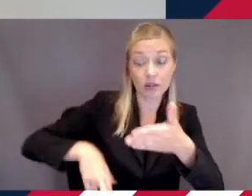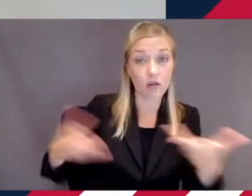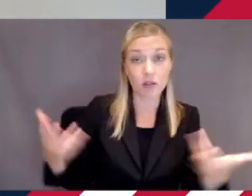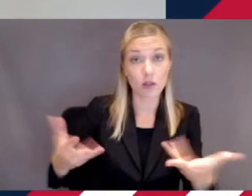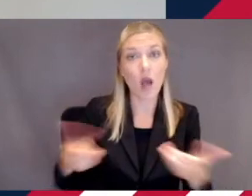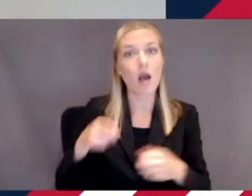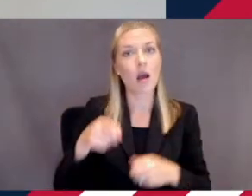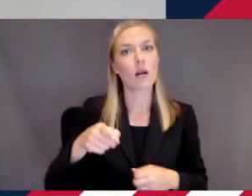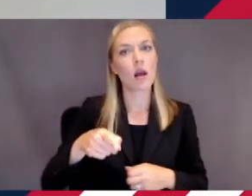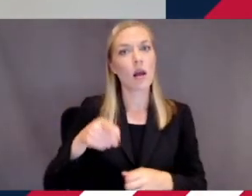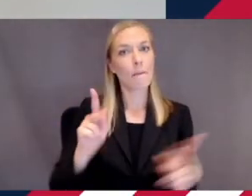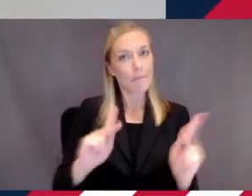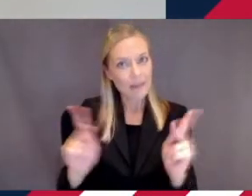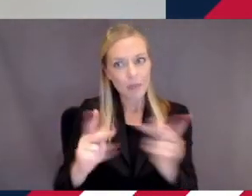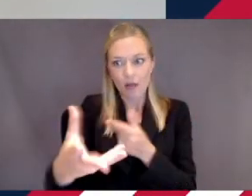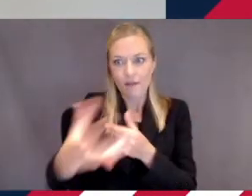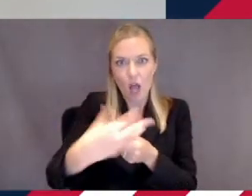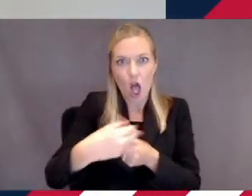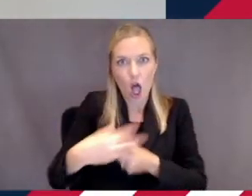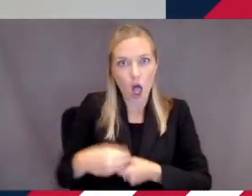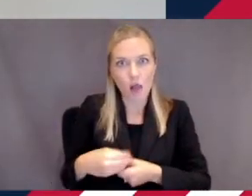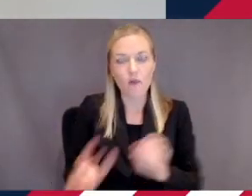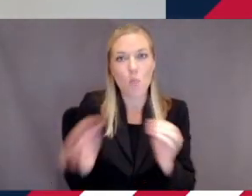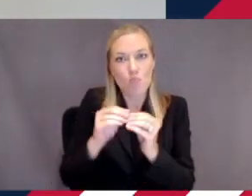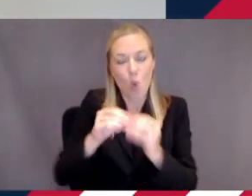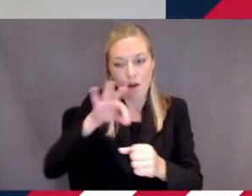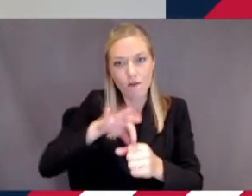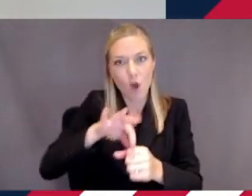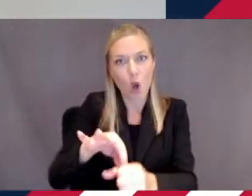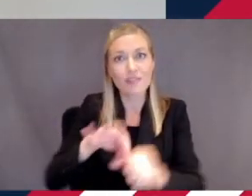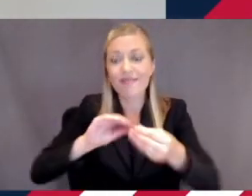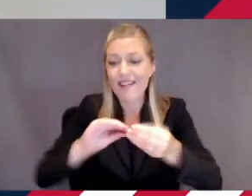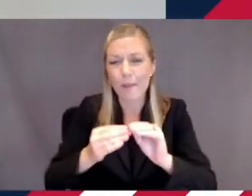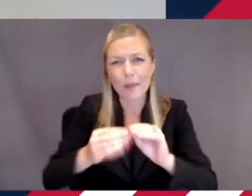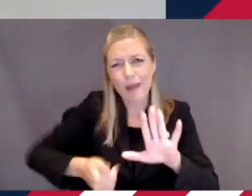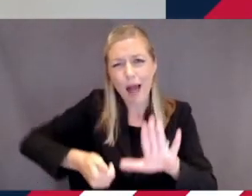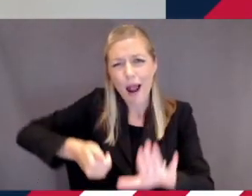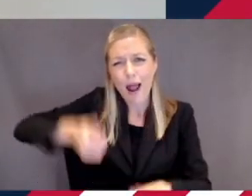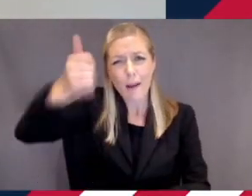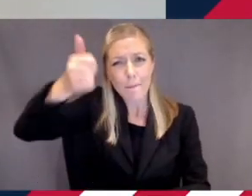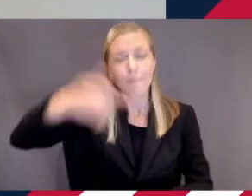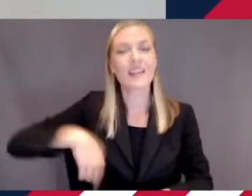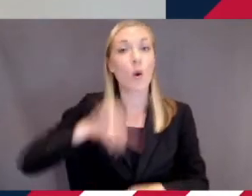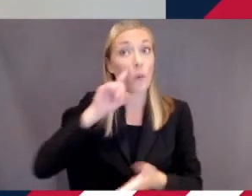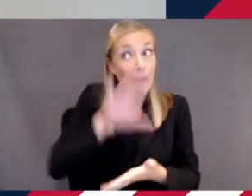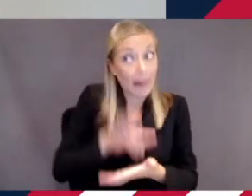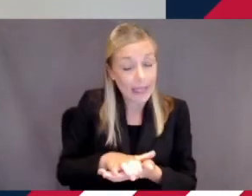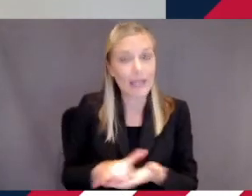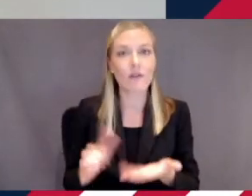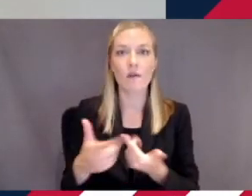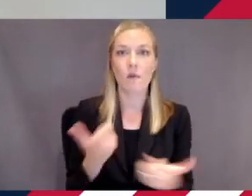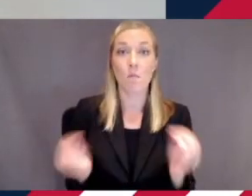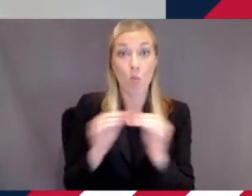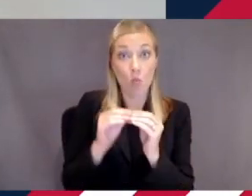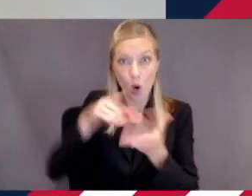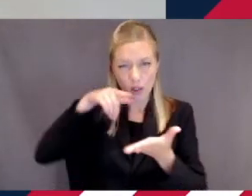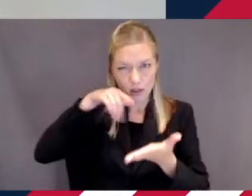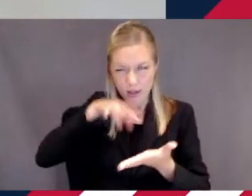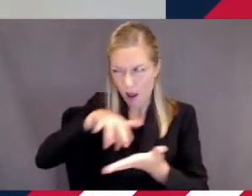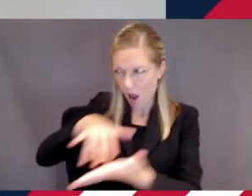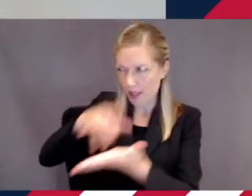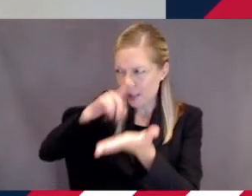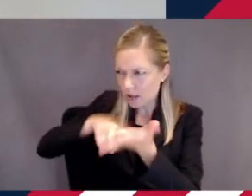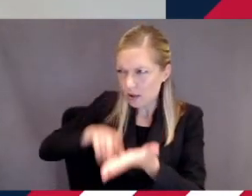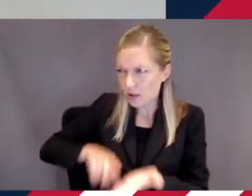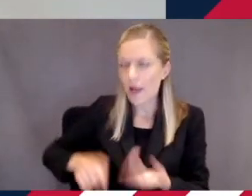skyrocket. We believe that with further study and input from those constituencies, we can build upon those